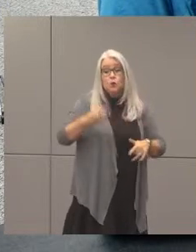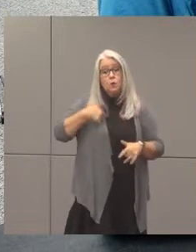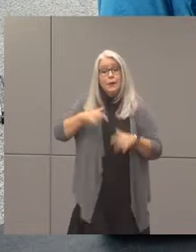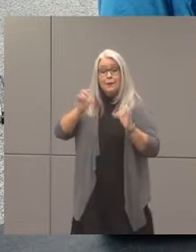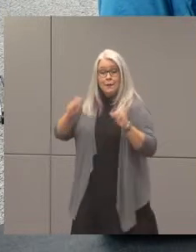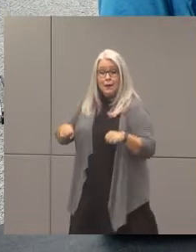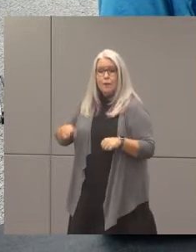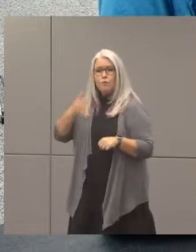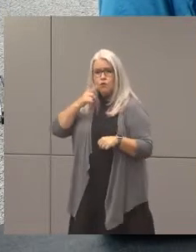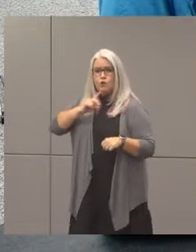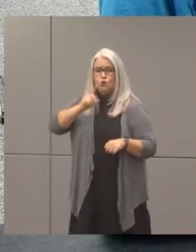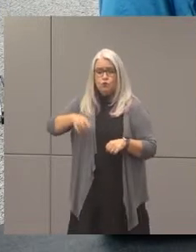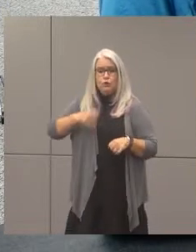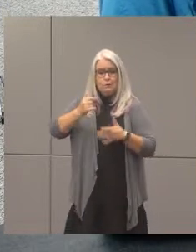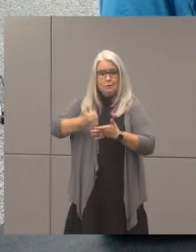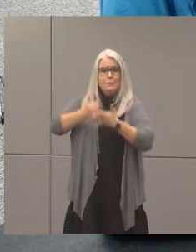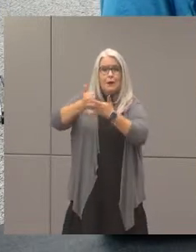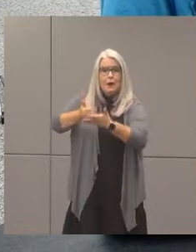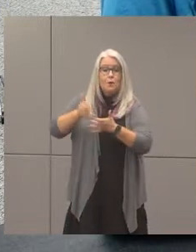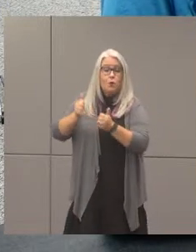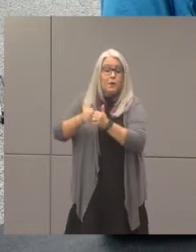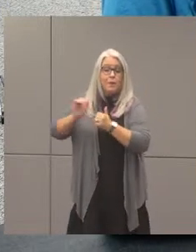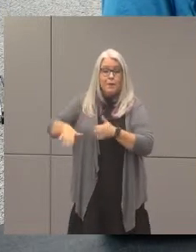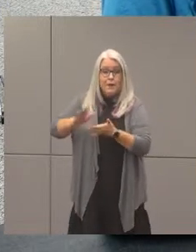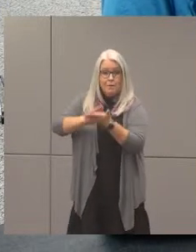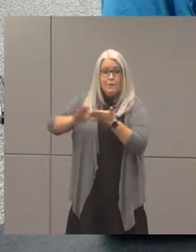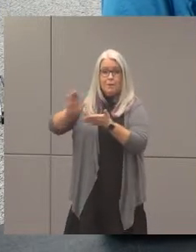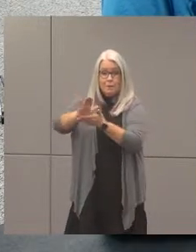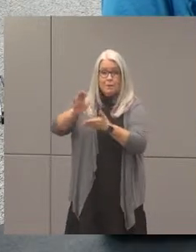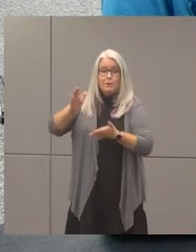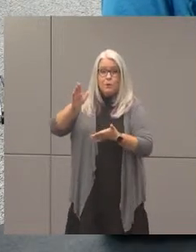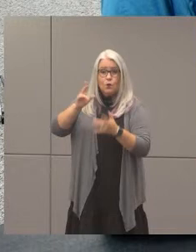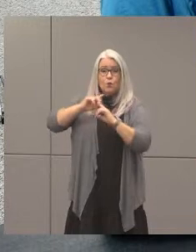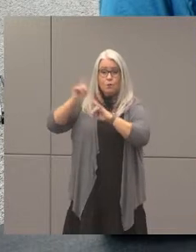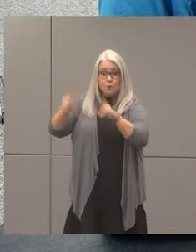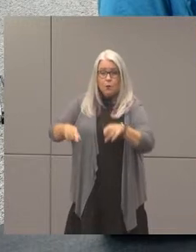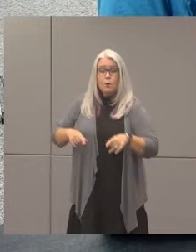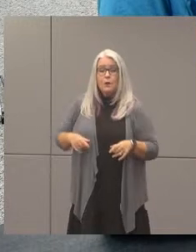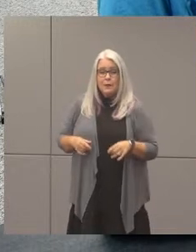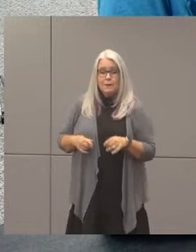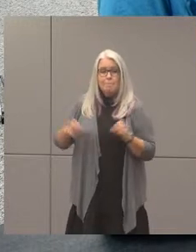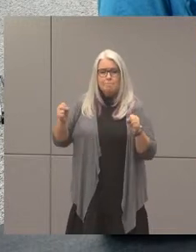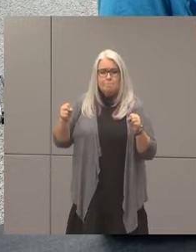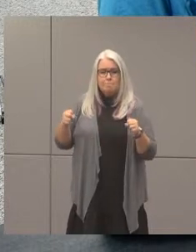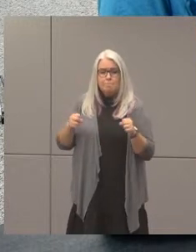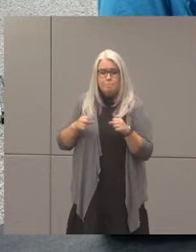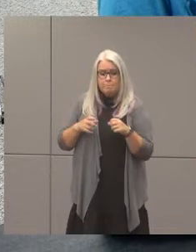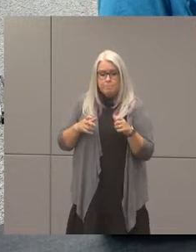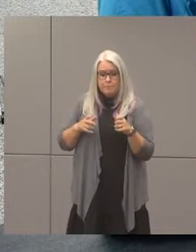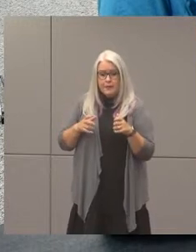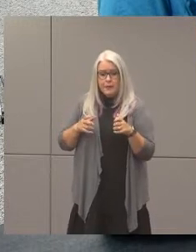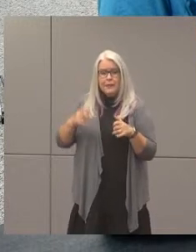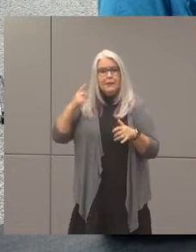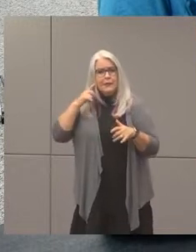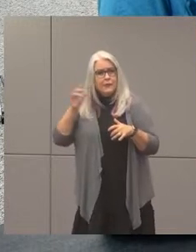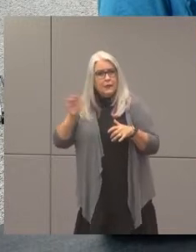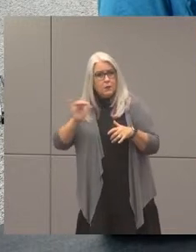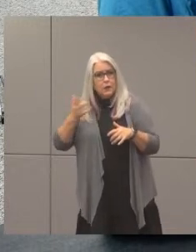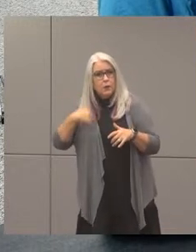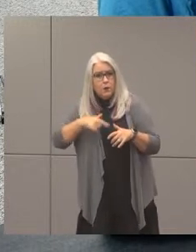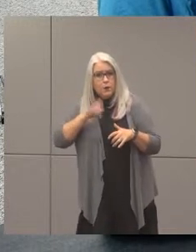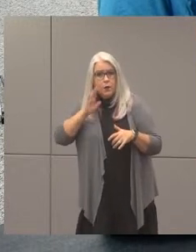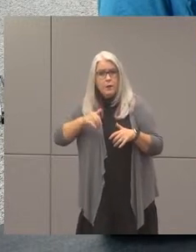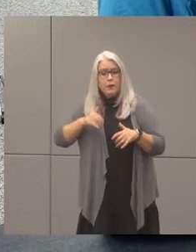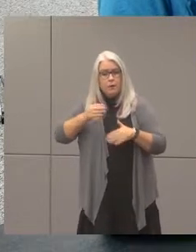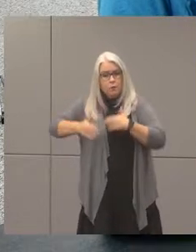and help the college with that report if it's required. And in fact, if we, and it sounds like we're going to be going through the